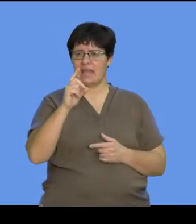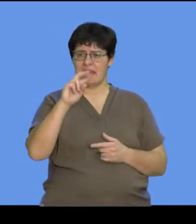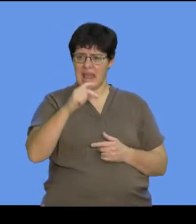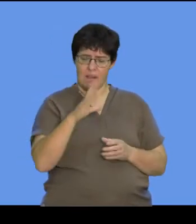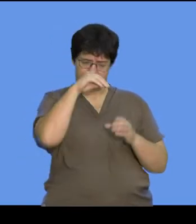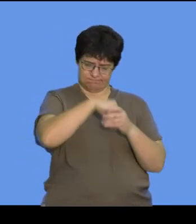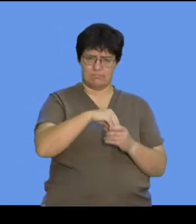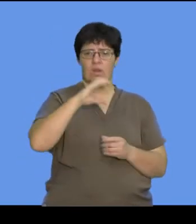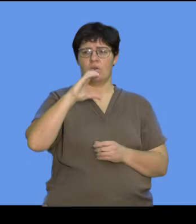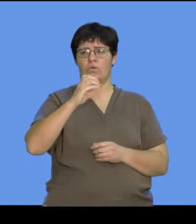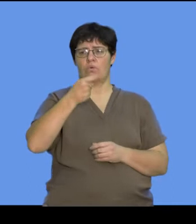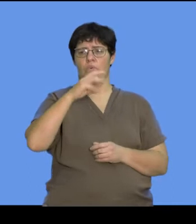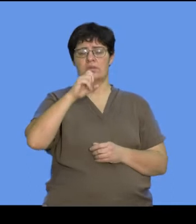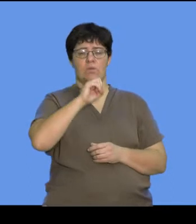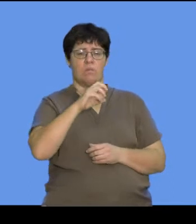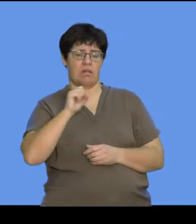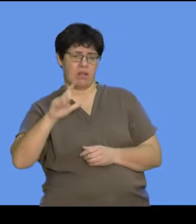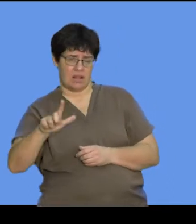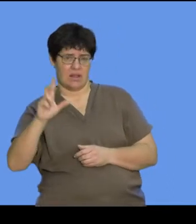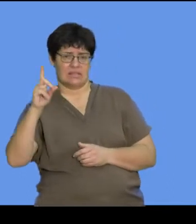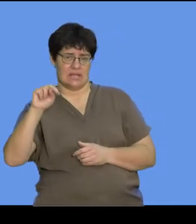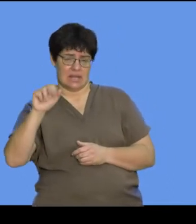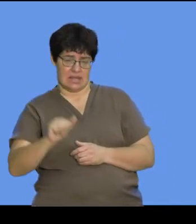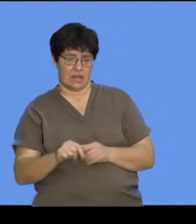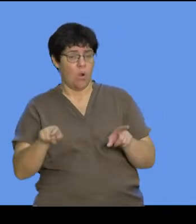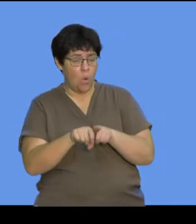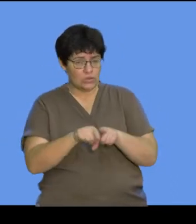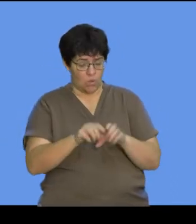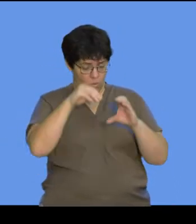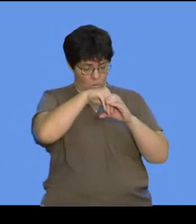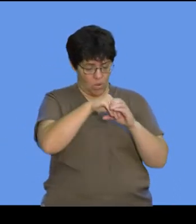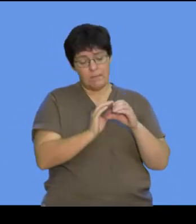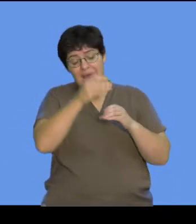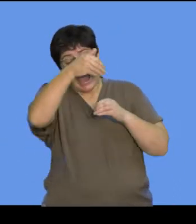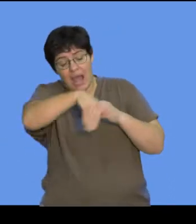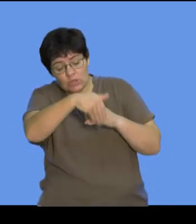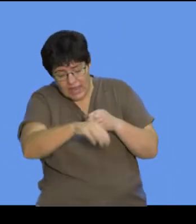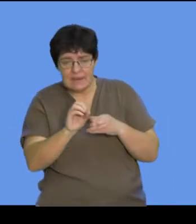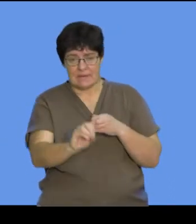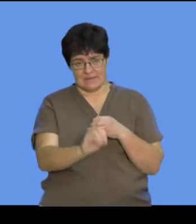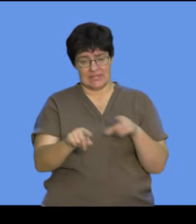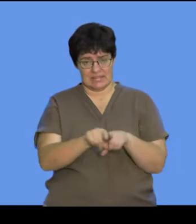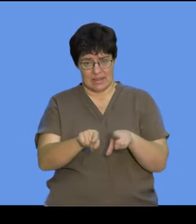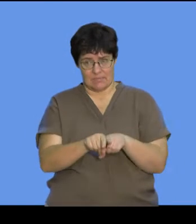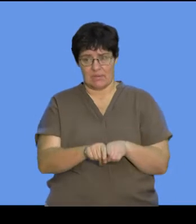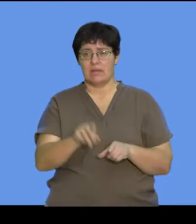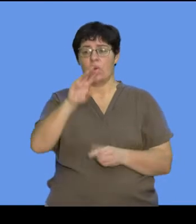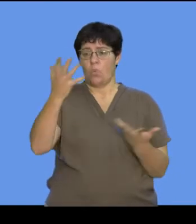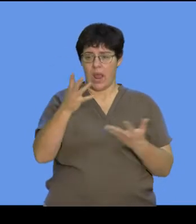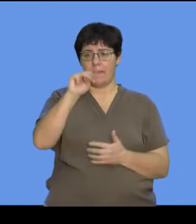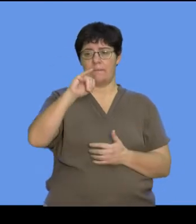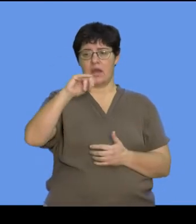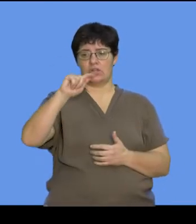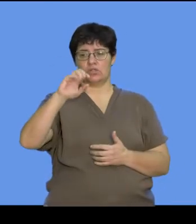in the nucleus known as chromosomal DNA. We also have DNA found outside the nucleus, and that's found in the